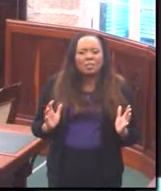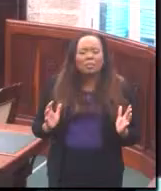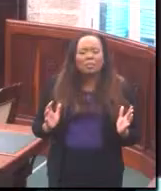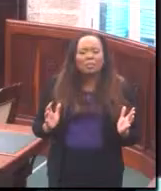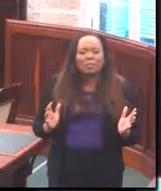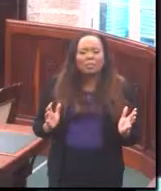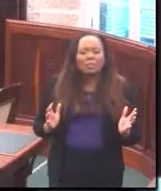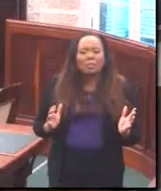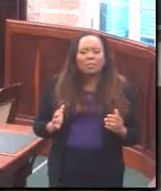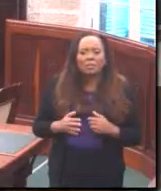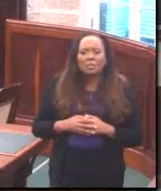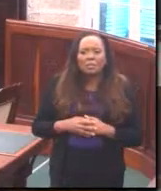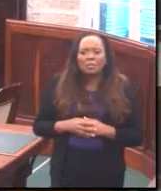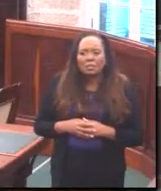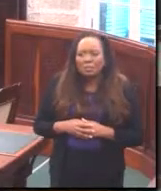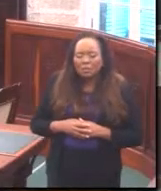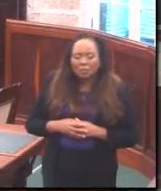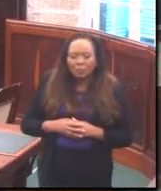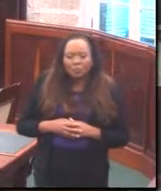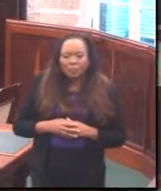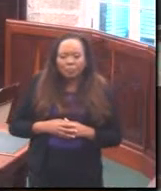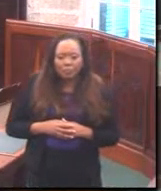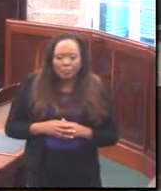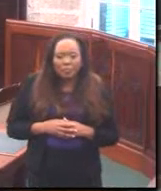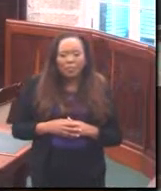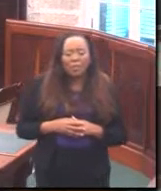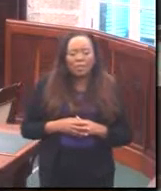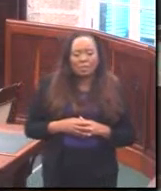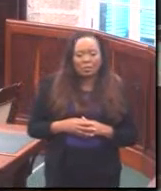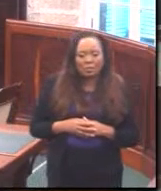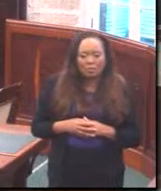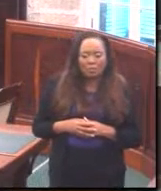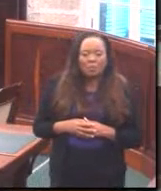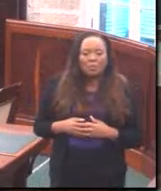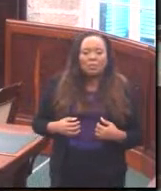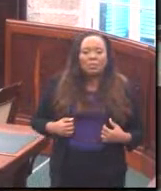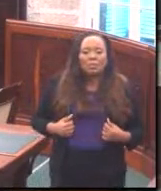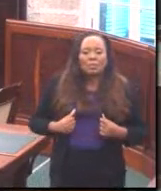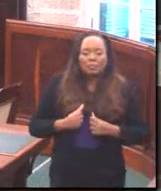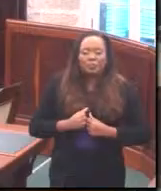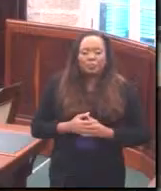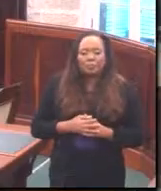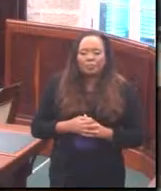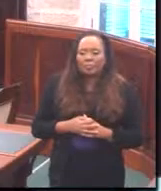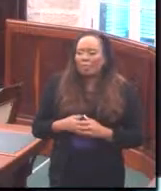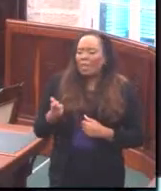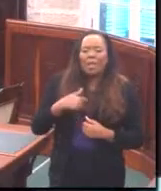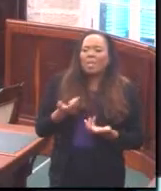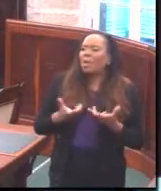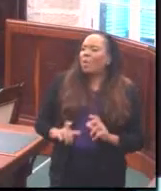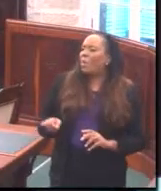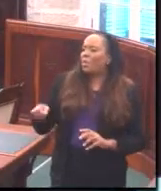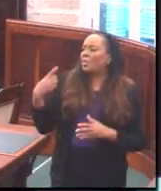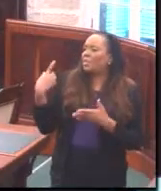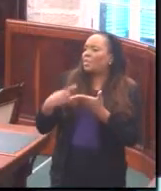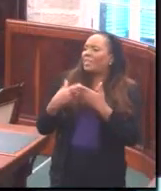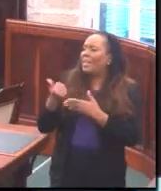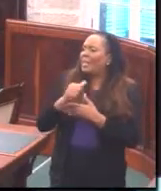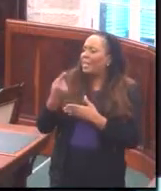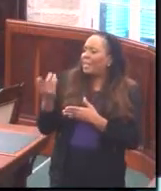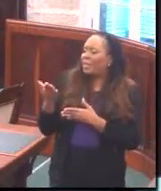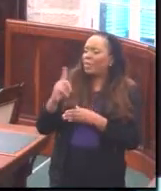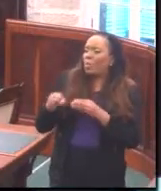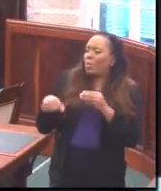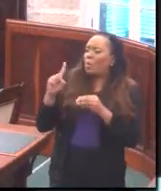let us deal with the amendments from the Senate. I thought you wanted full context. I do not wish any, no. It's what, it